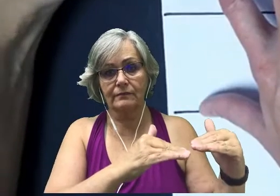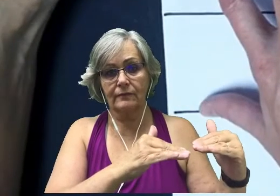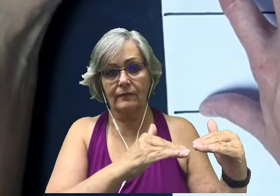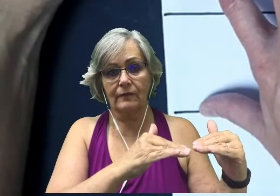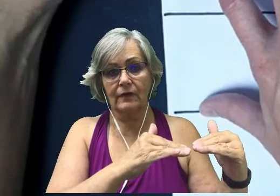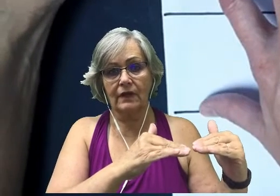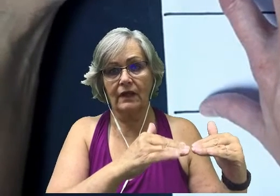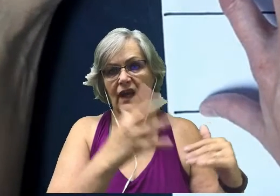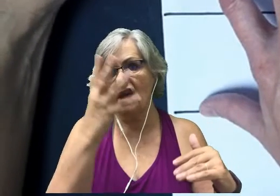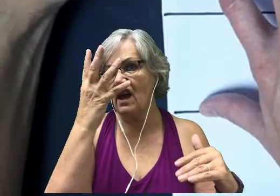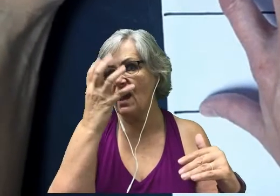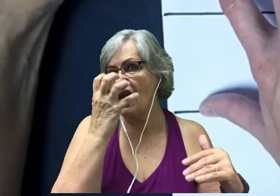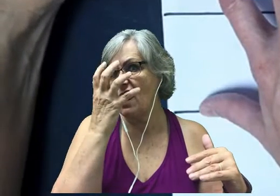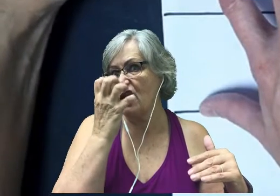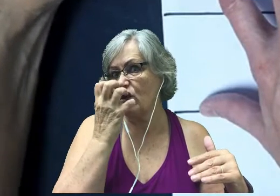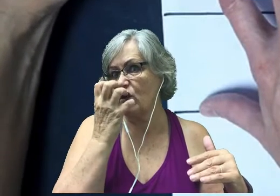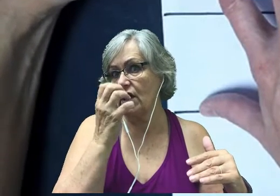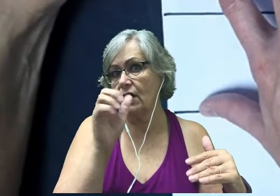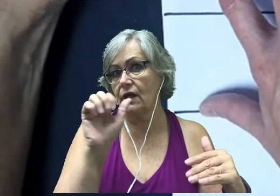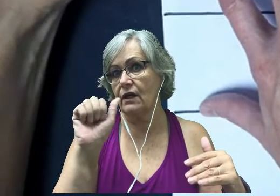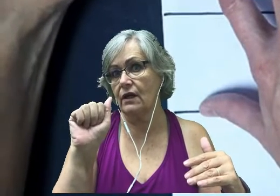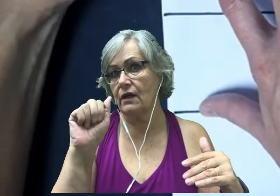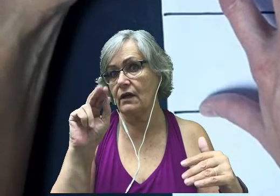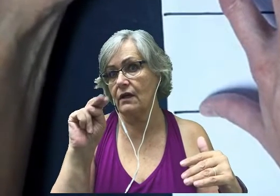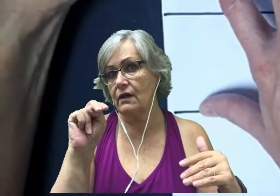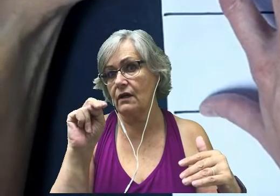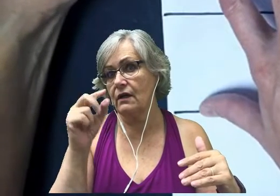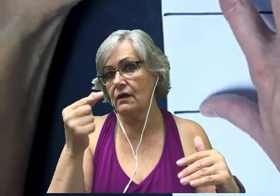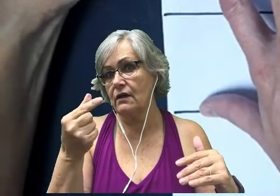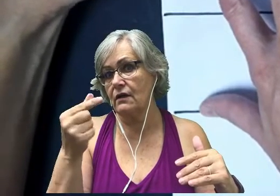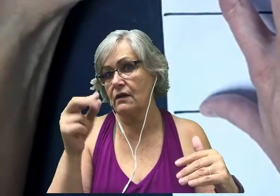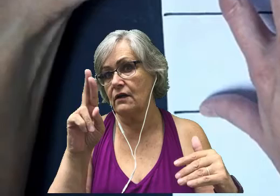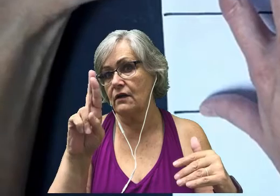Another emotion that lines can show you is angry,